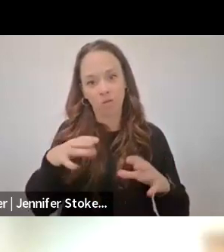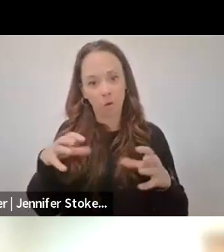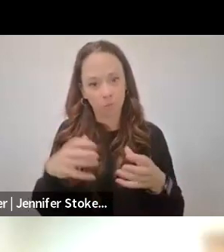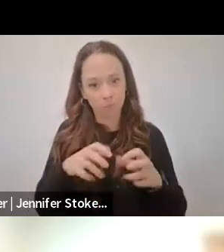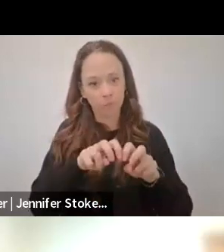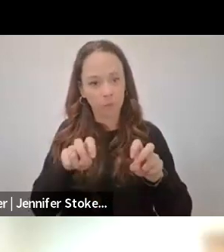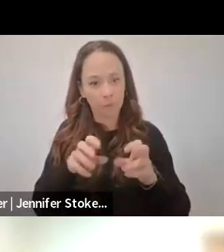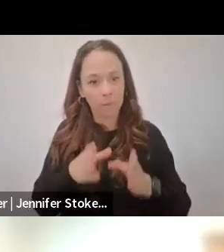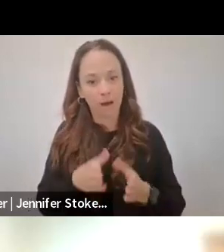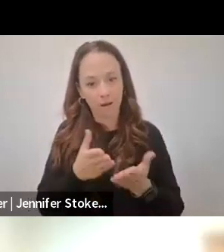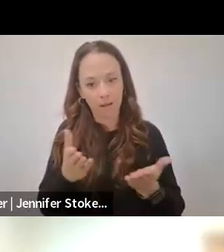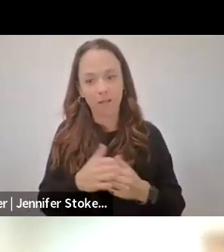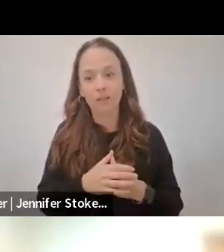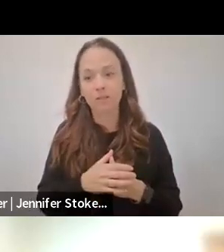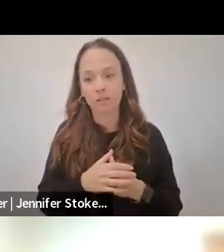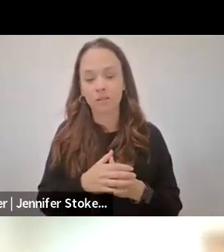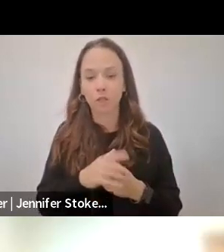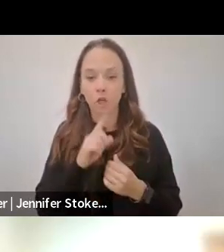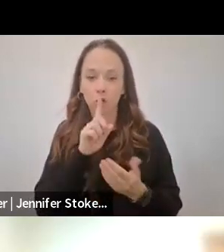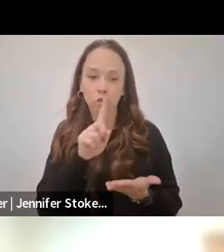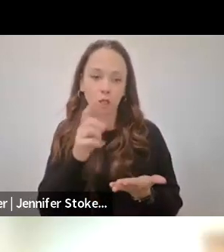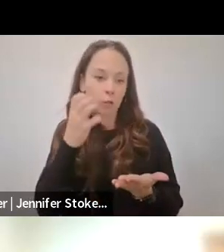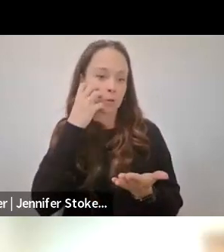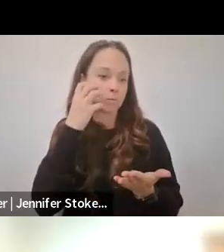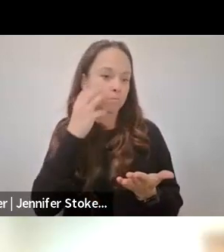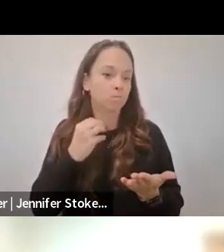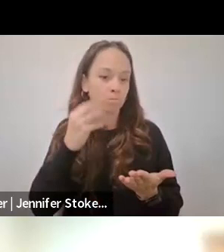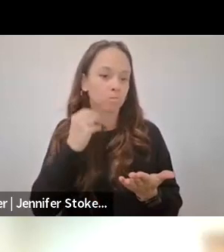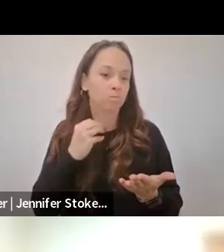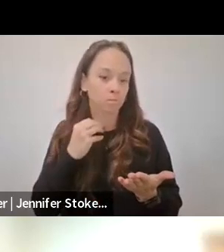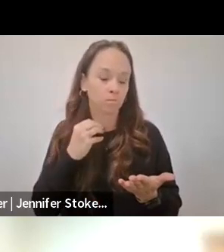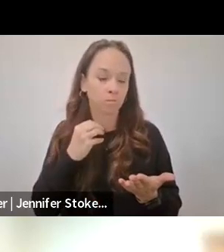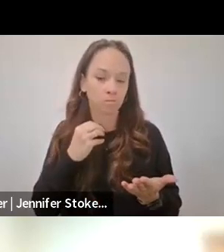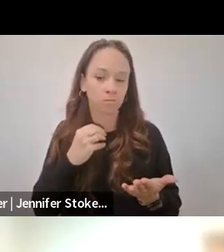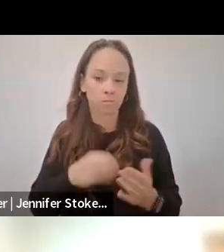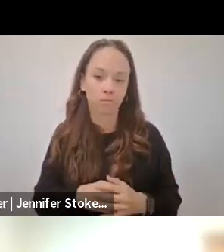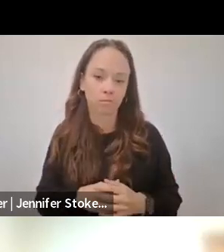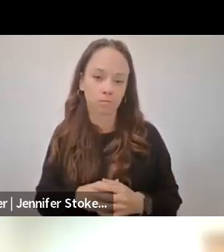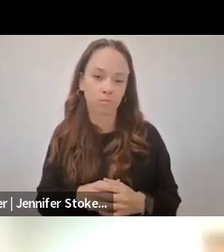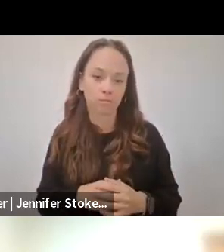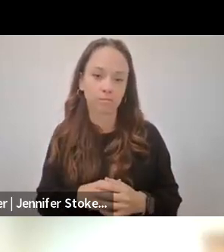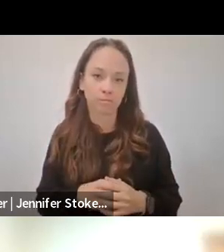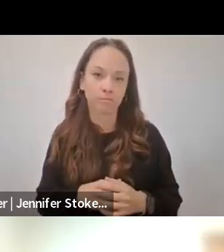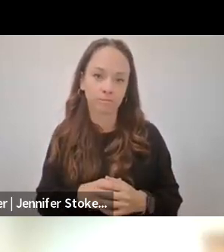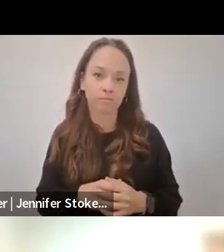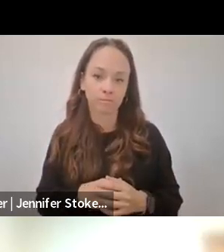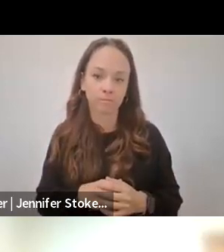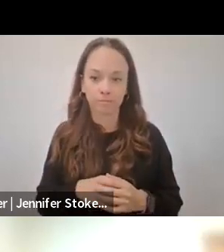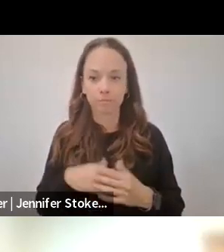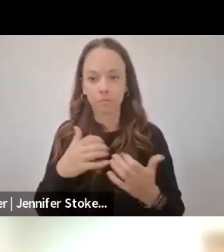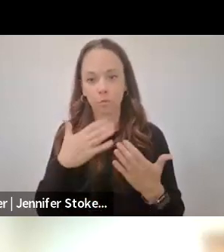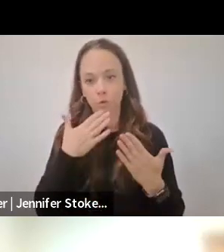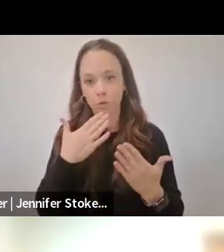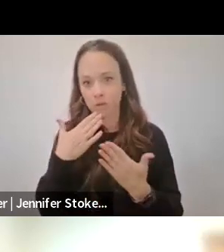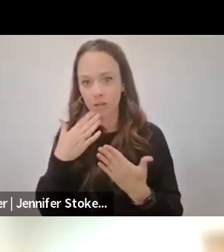co-panelists, because the wealth and breadth and depth of their experience is huge. And I just want to say thank you